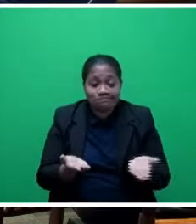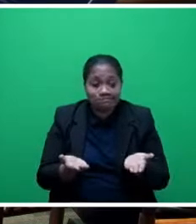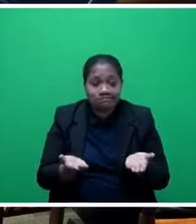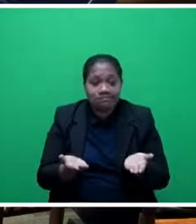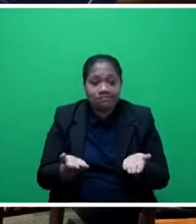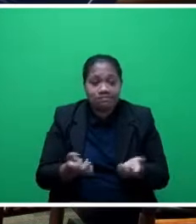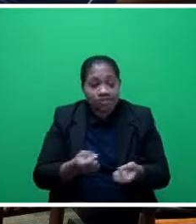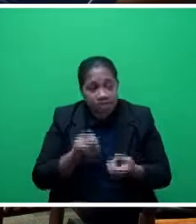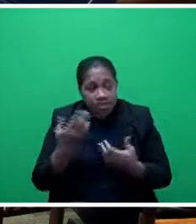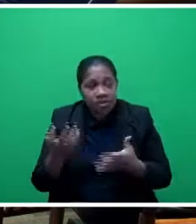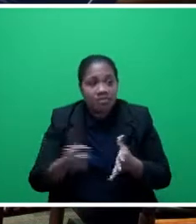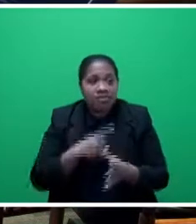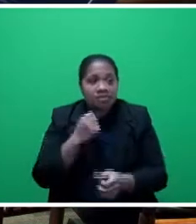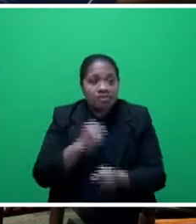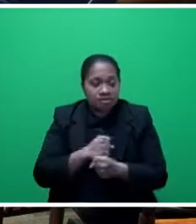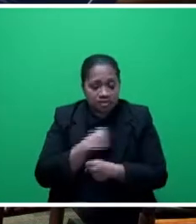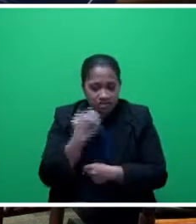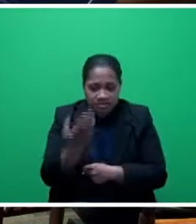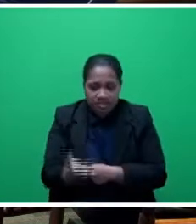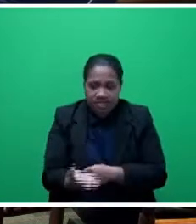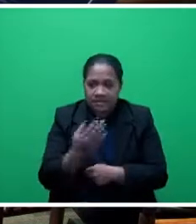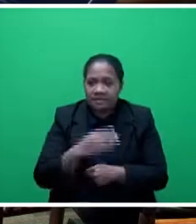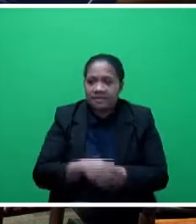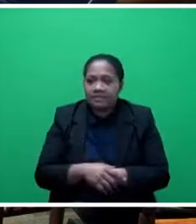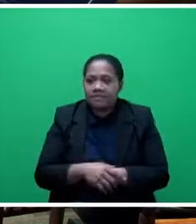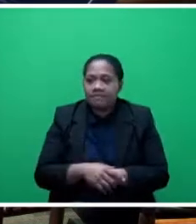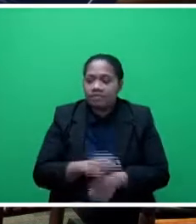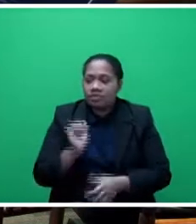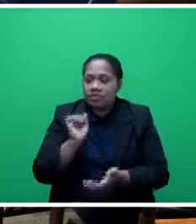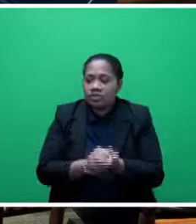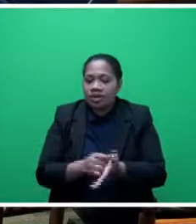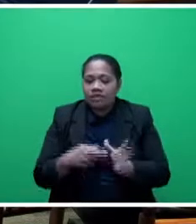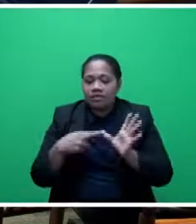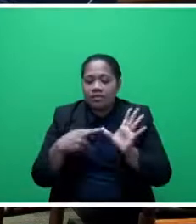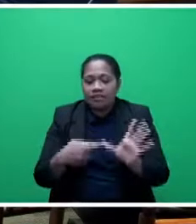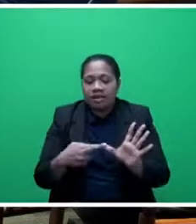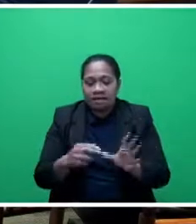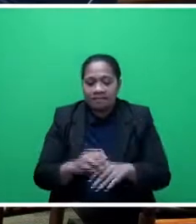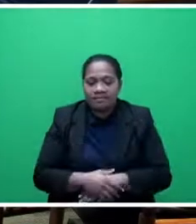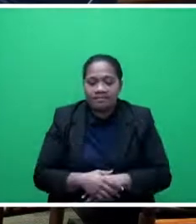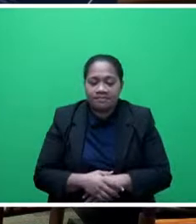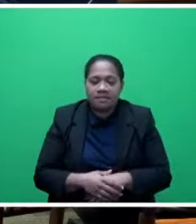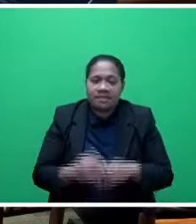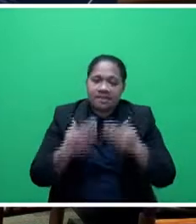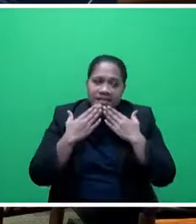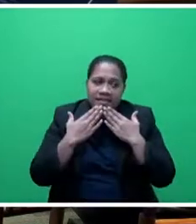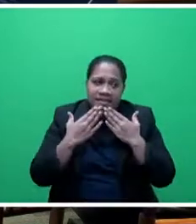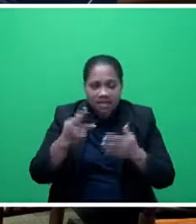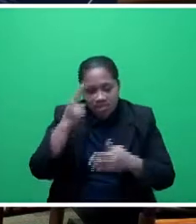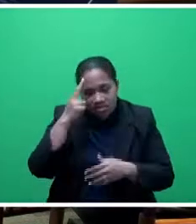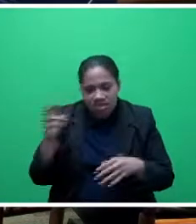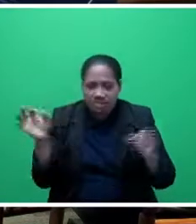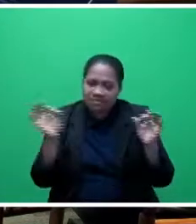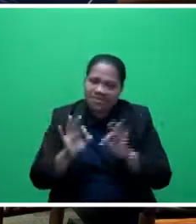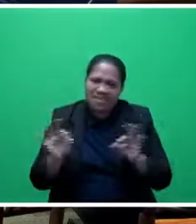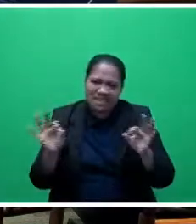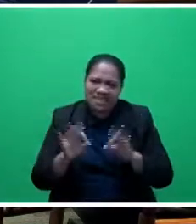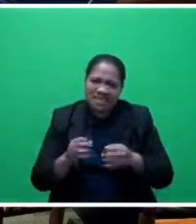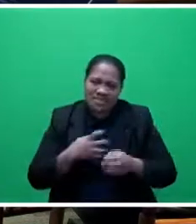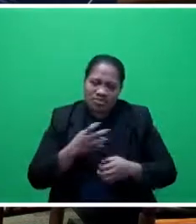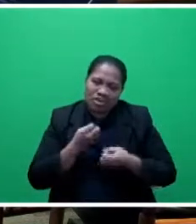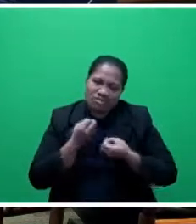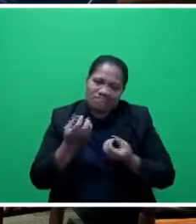Honourable Attorney General, I give you the floor for your right of reply. Thank you, sir. I have nothing further to add. Thank you. Honourable